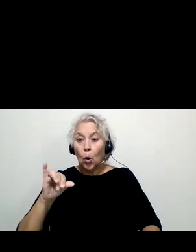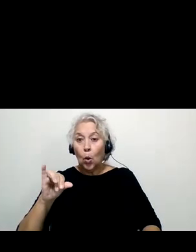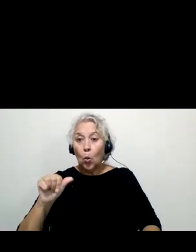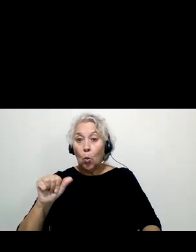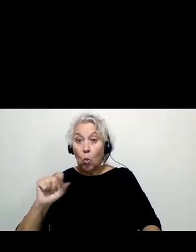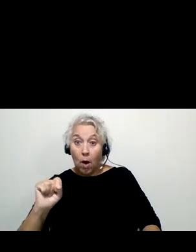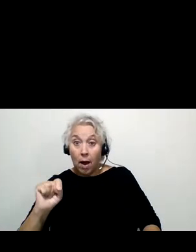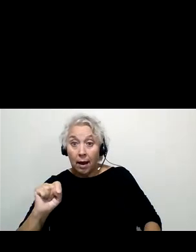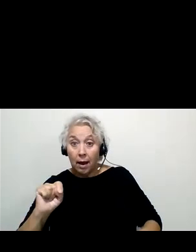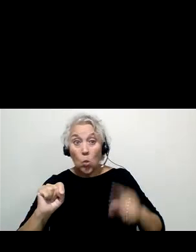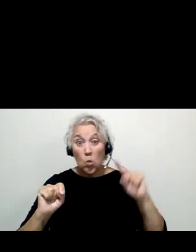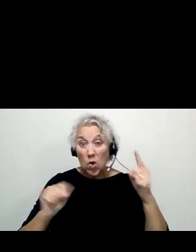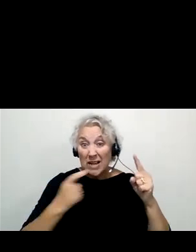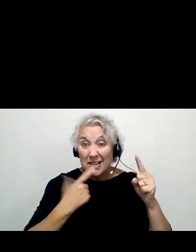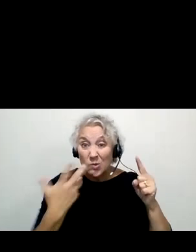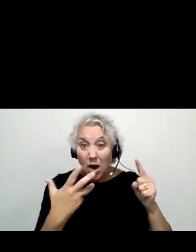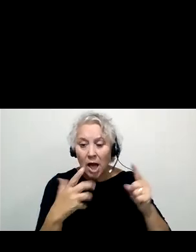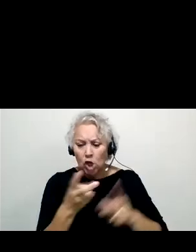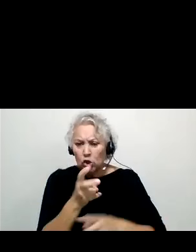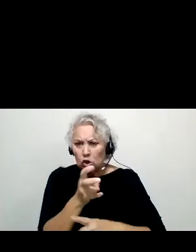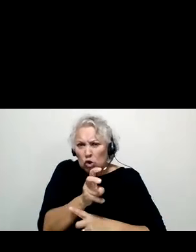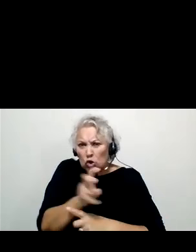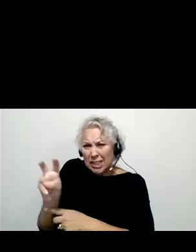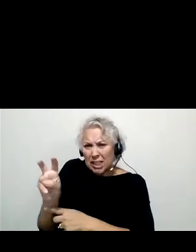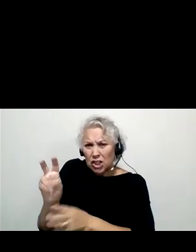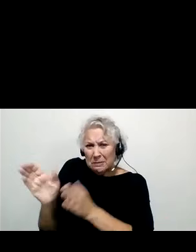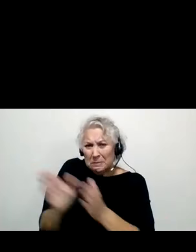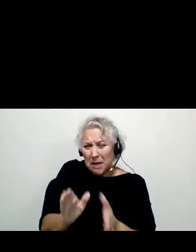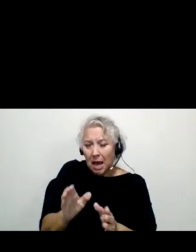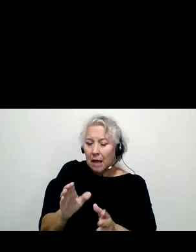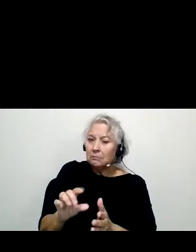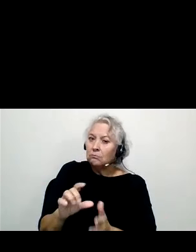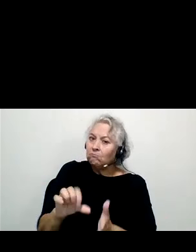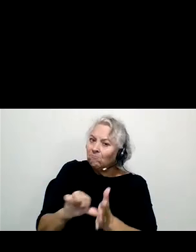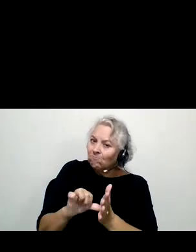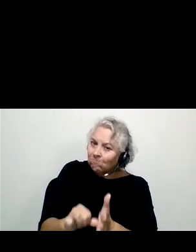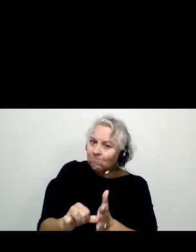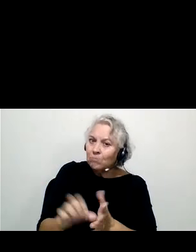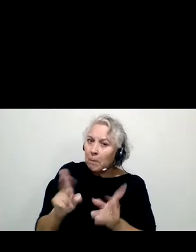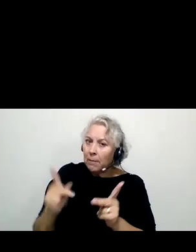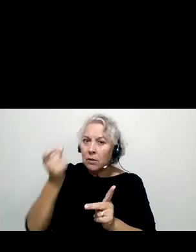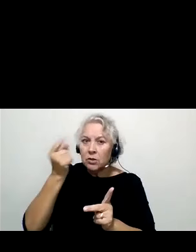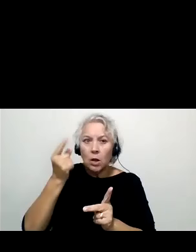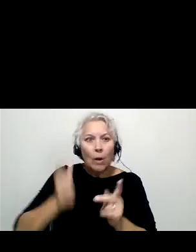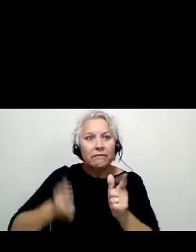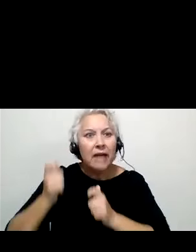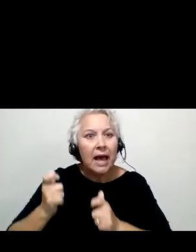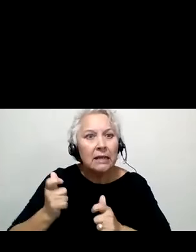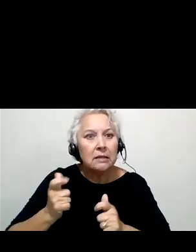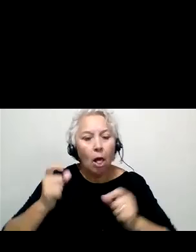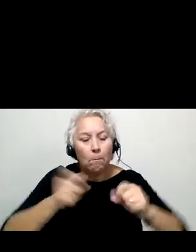says is the transition plan makes sure that people understand, oh, I am going too fast through my